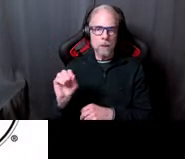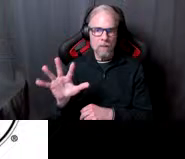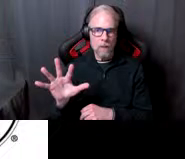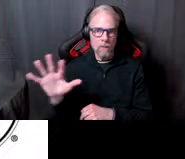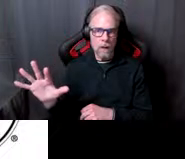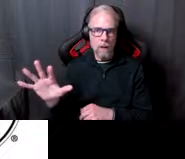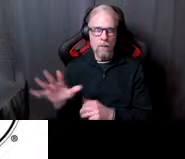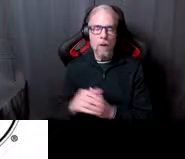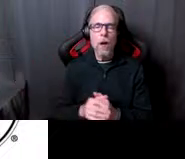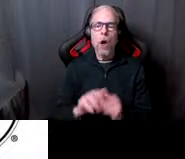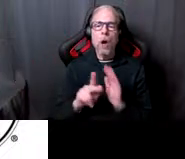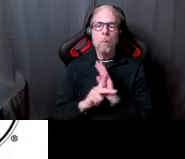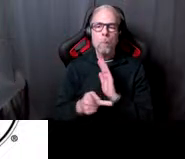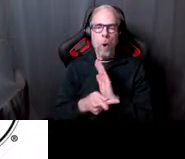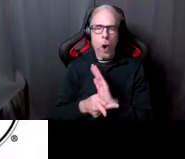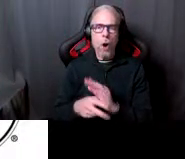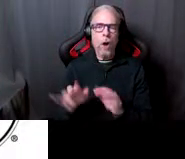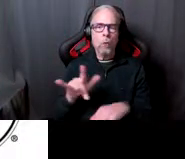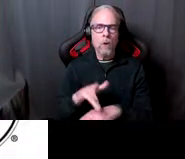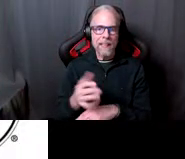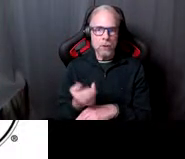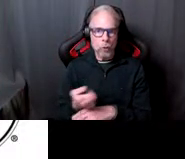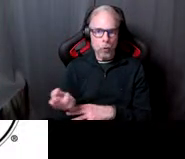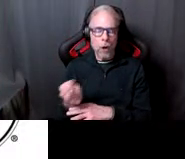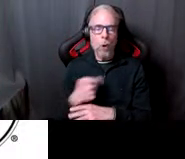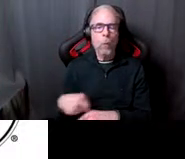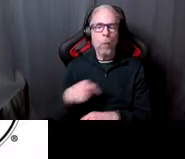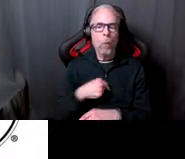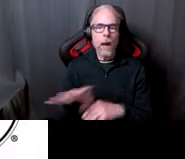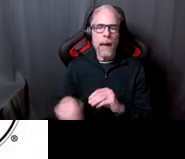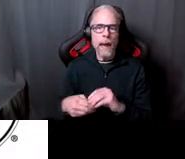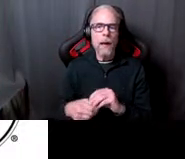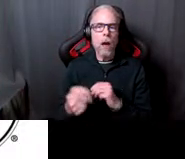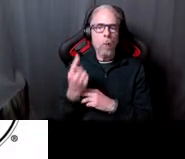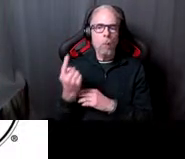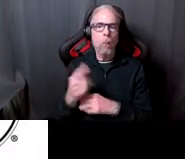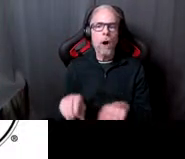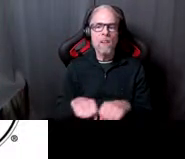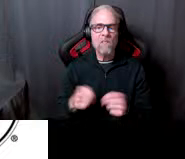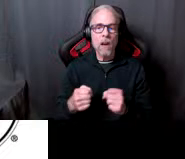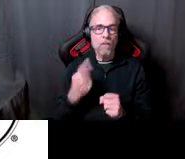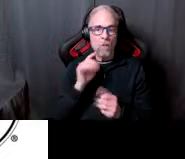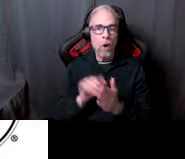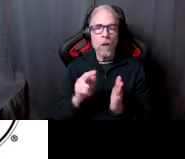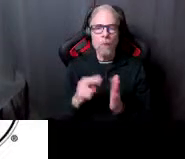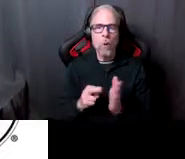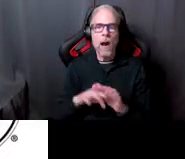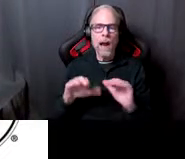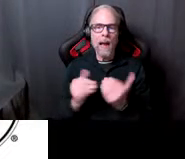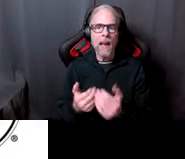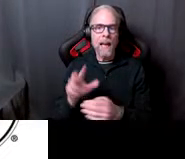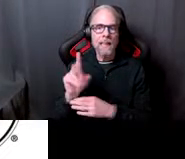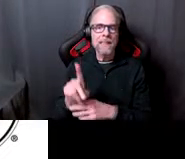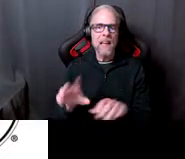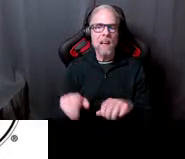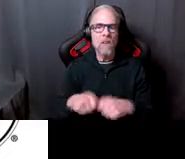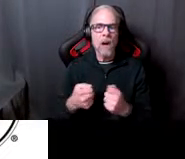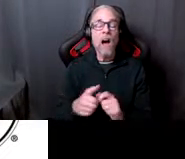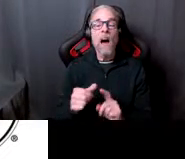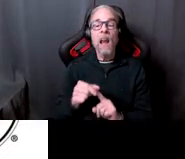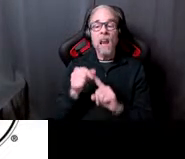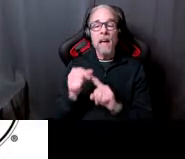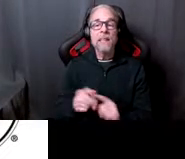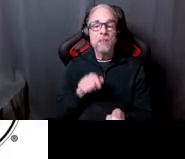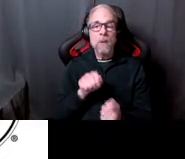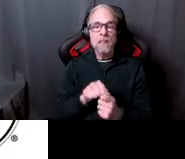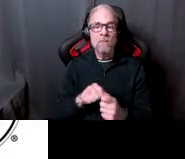736-010-0055, Park Resources. We added 1, violations to this rule are Class D violation unless otherwise specified